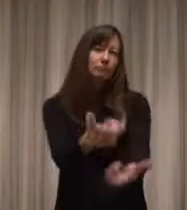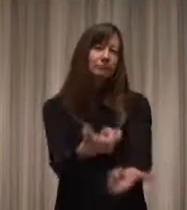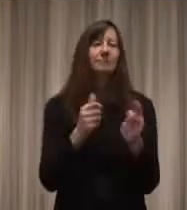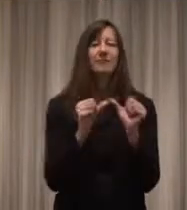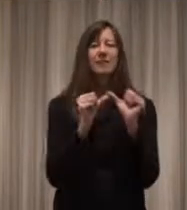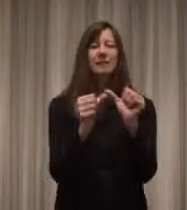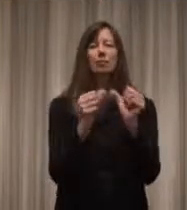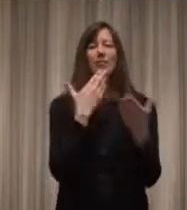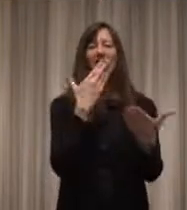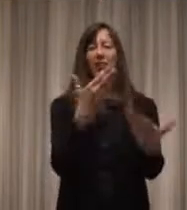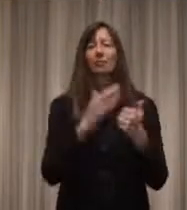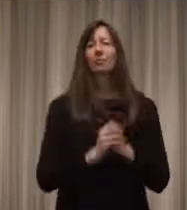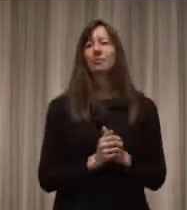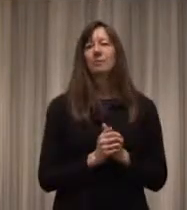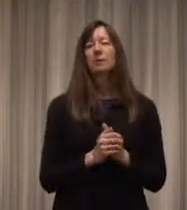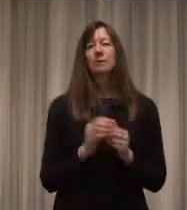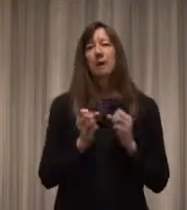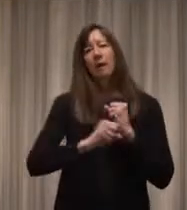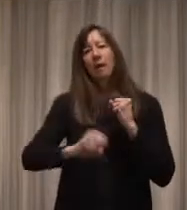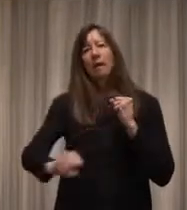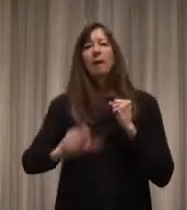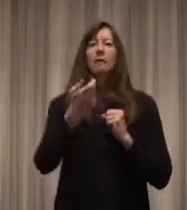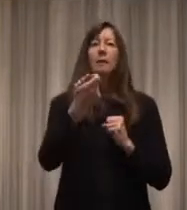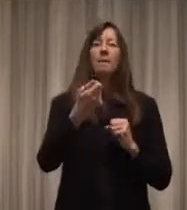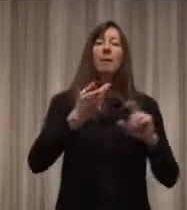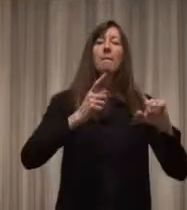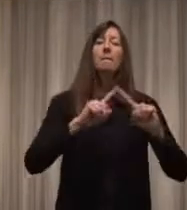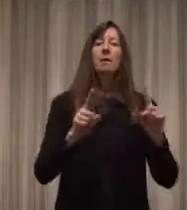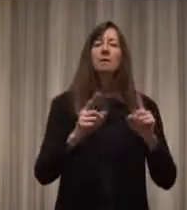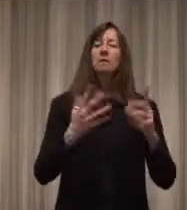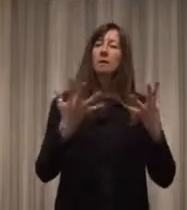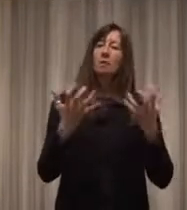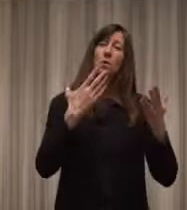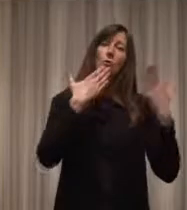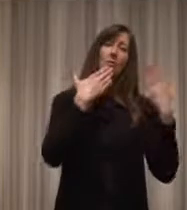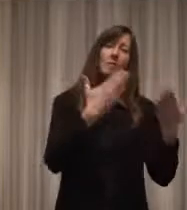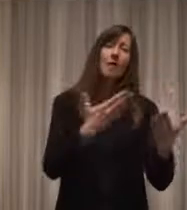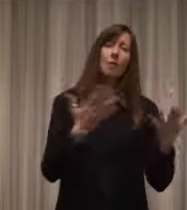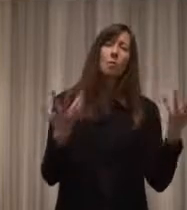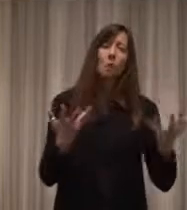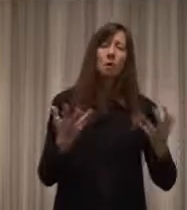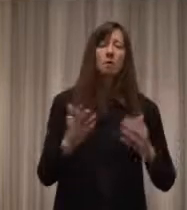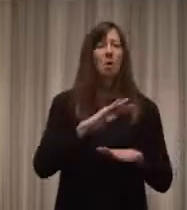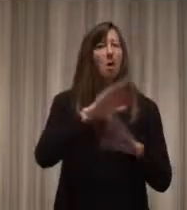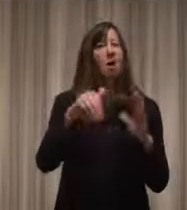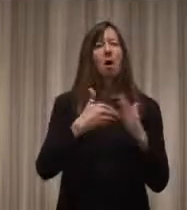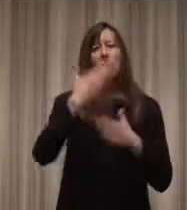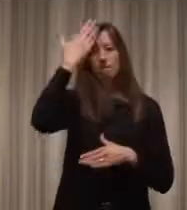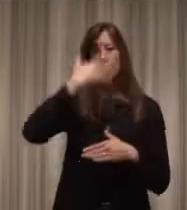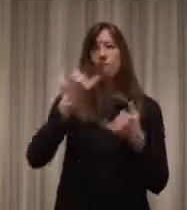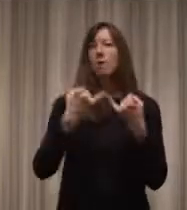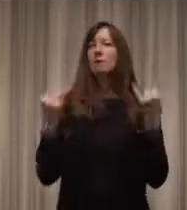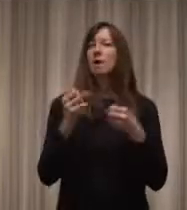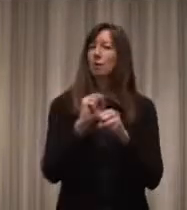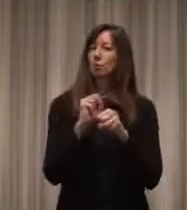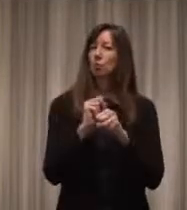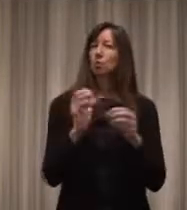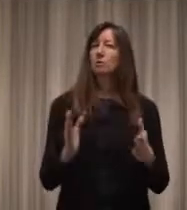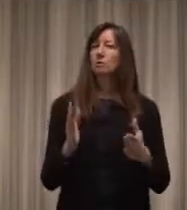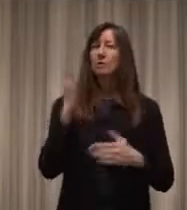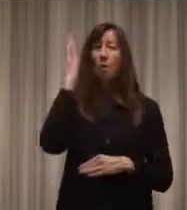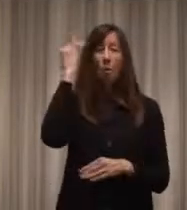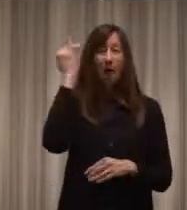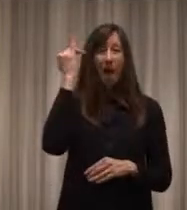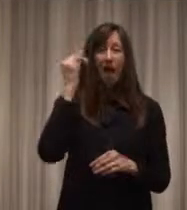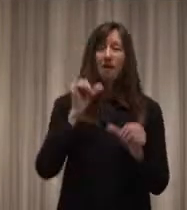our frontline workers, now almost a year into the pandemic, continuing to do whatever the different aspects